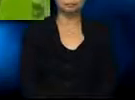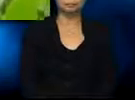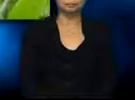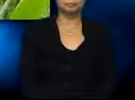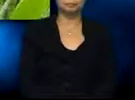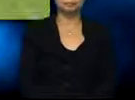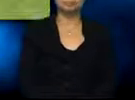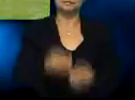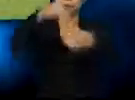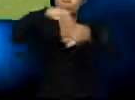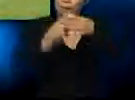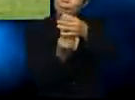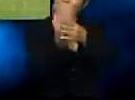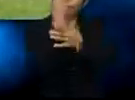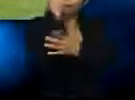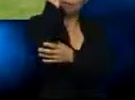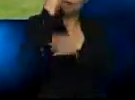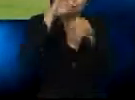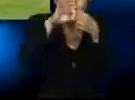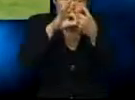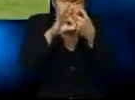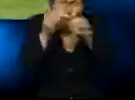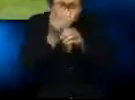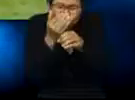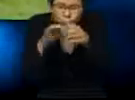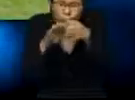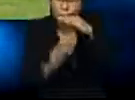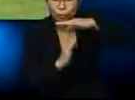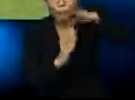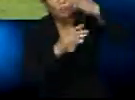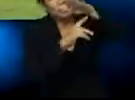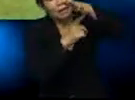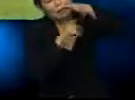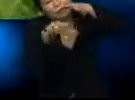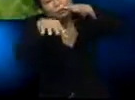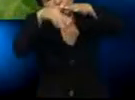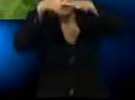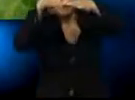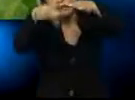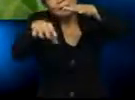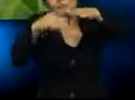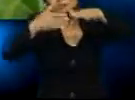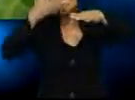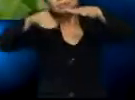In plants, there are small holes underneath the leaf to let air in.